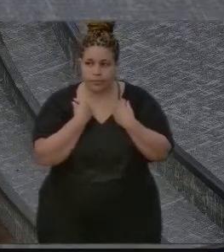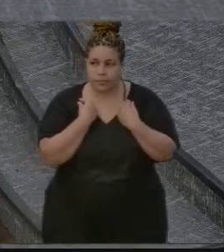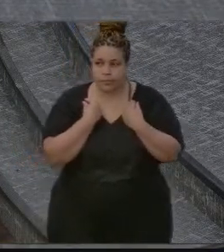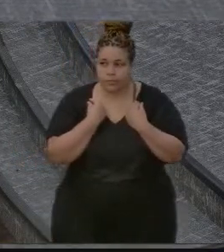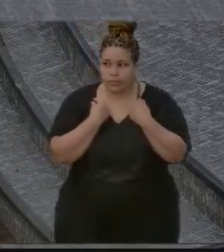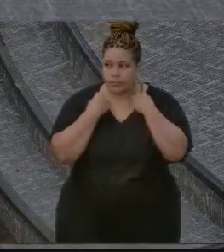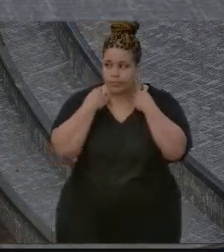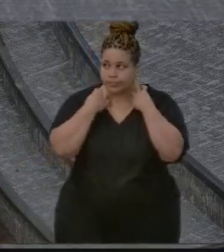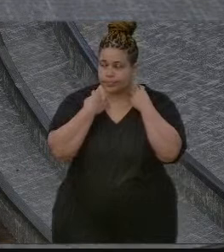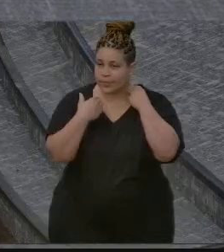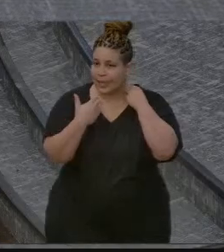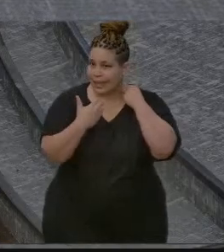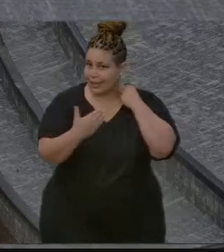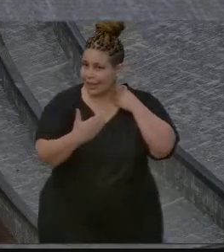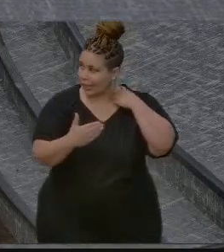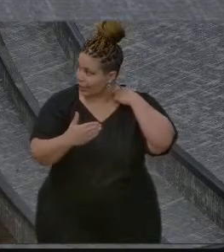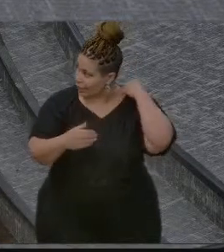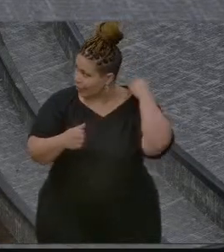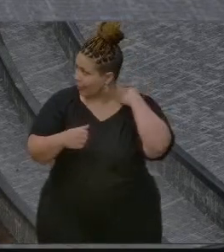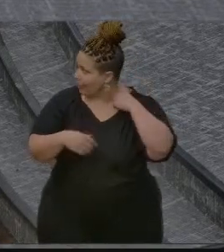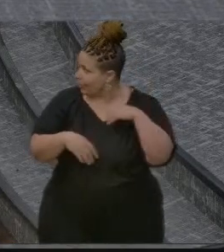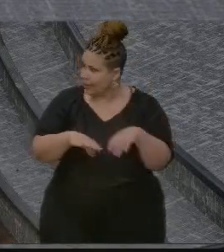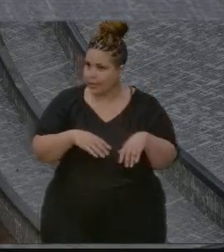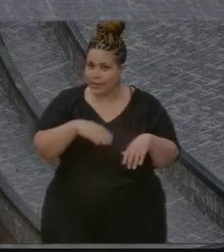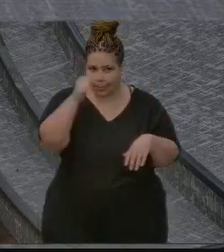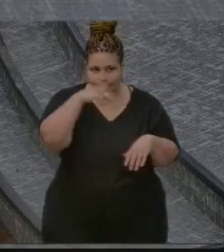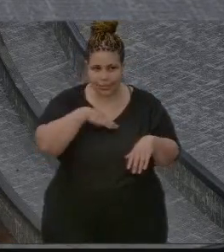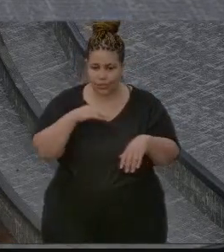Thank you for heading them off, Mr. Gilbert.